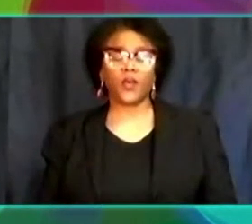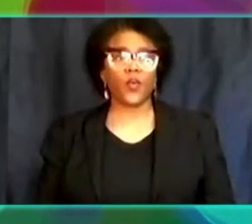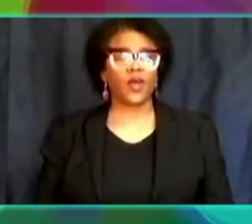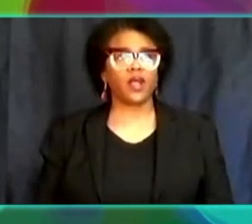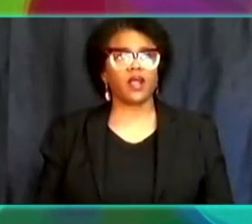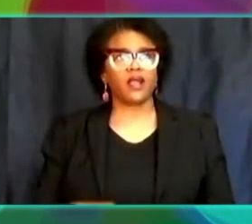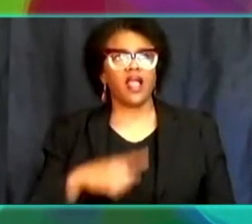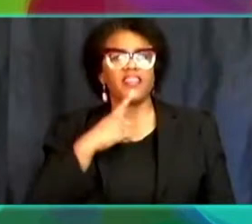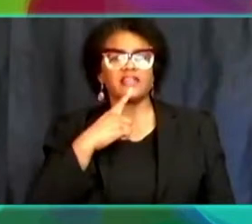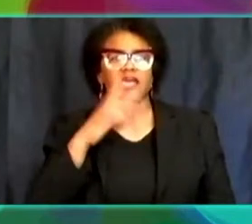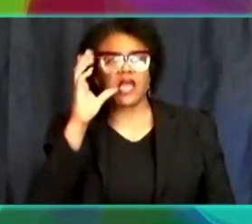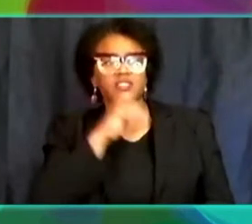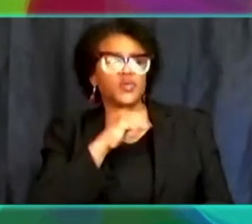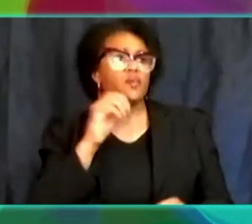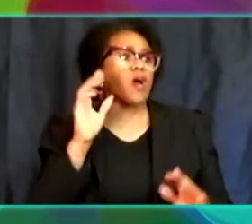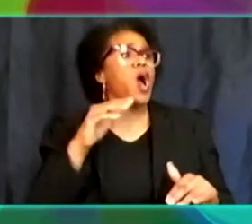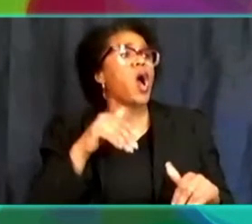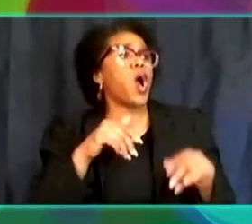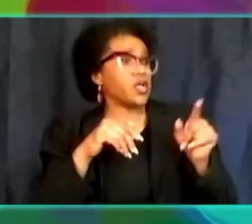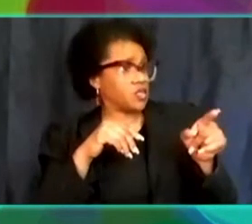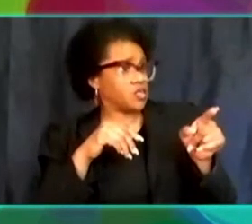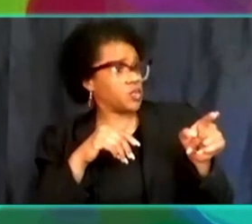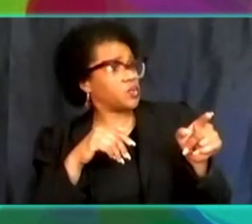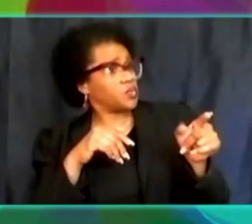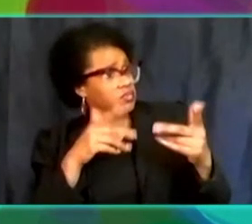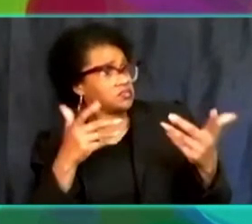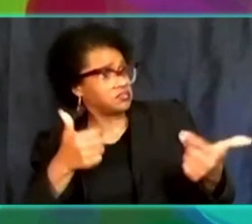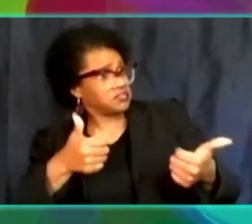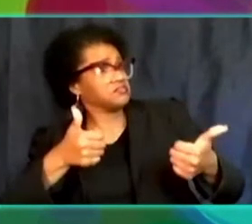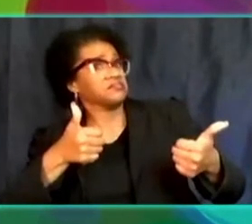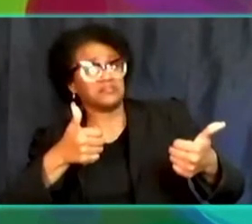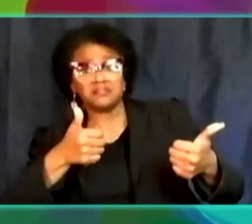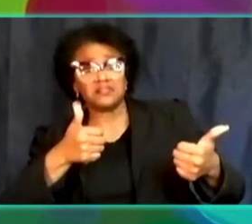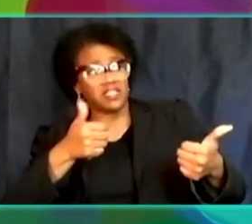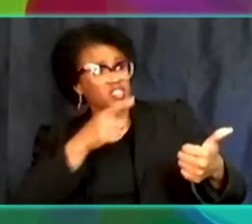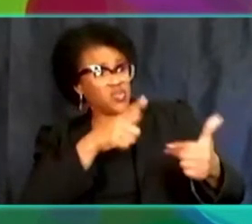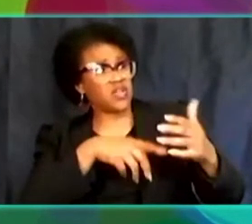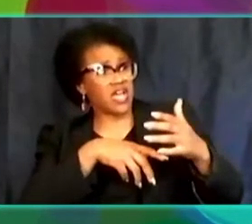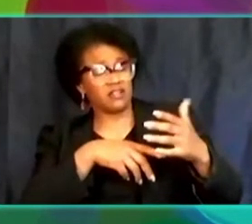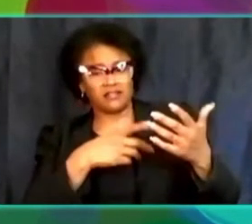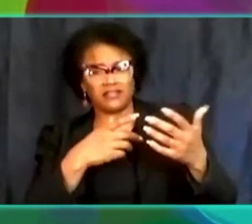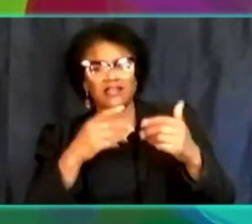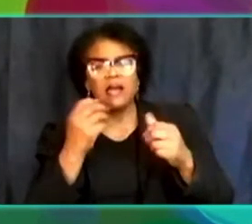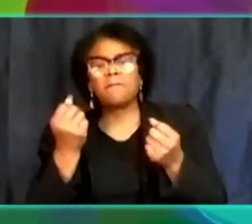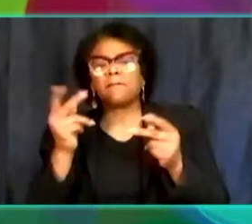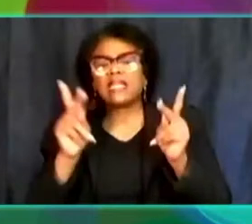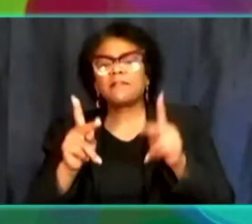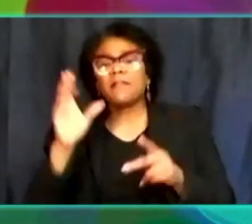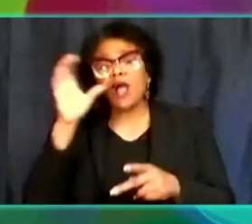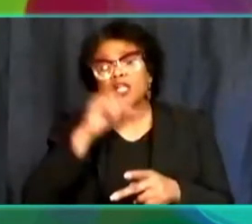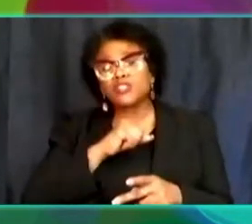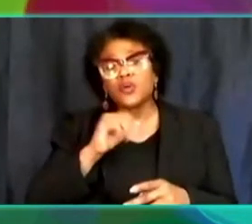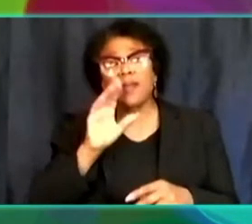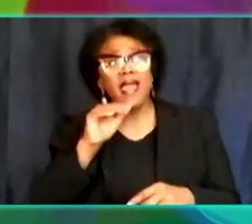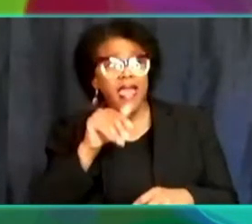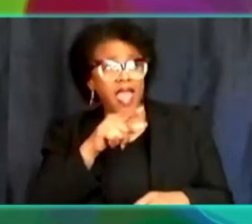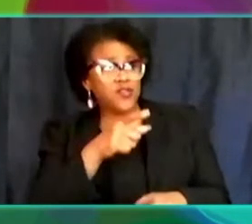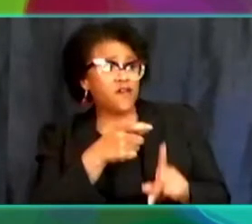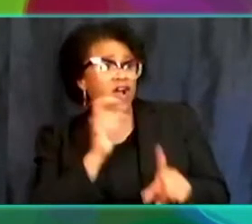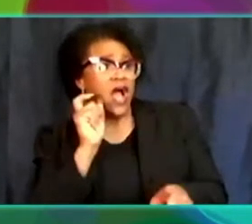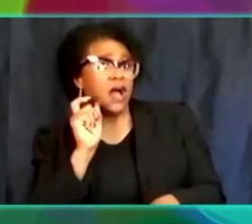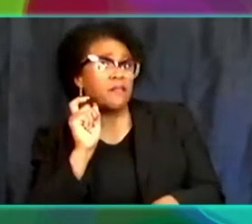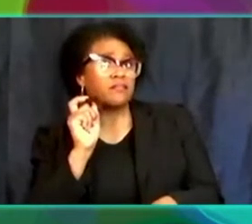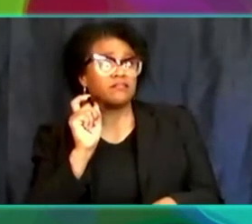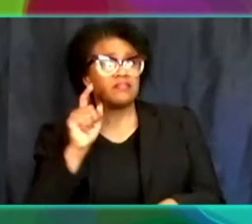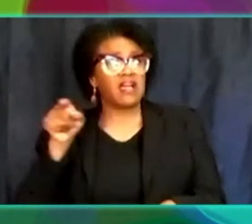and assume that, hey, oh, you guys, and we a lot of people assume that, hey, you're from